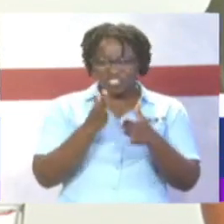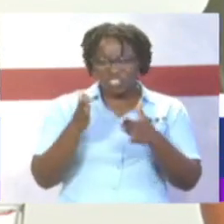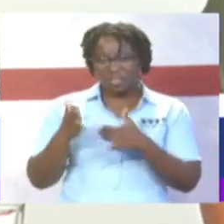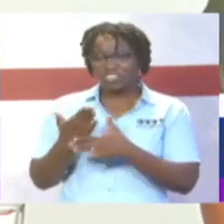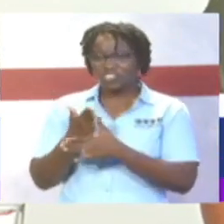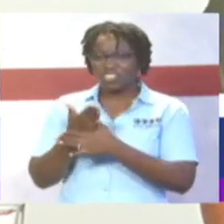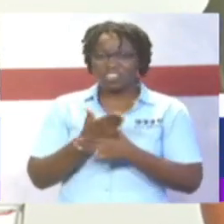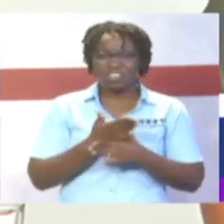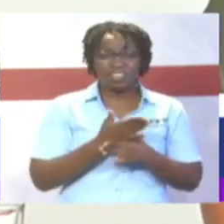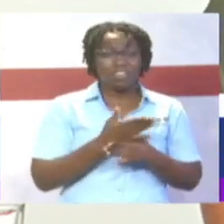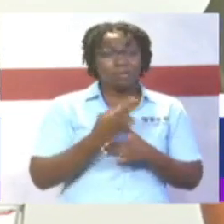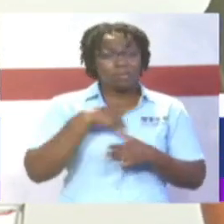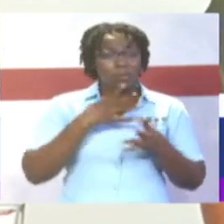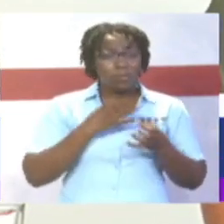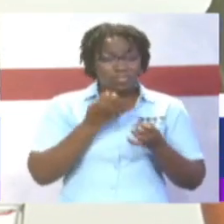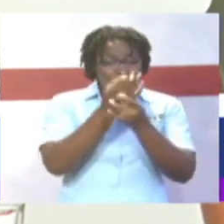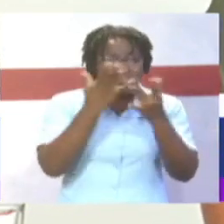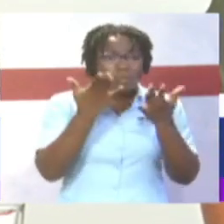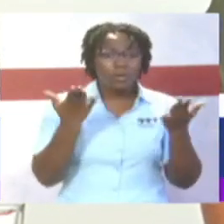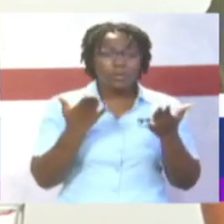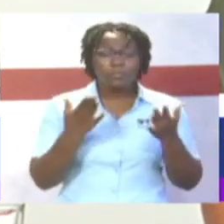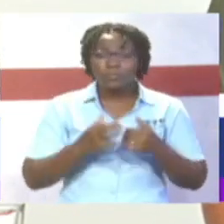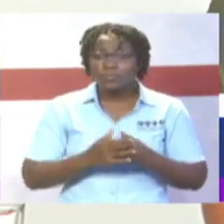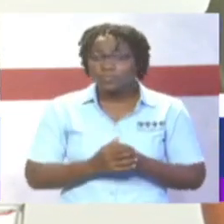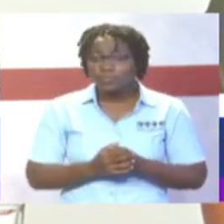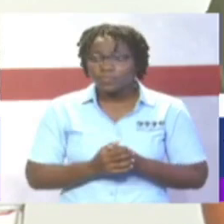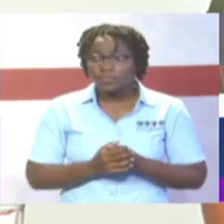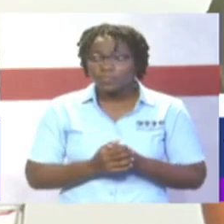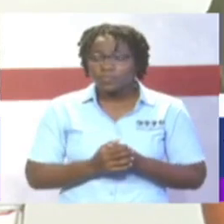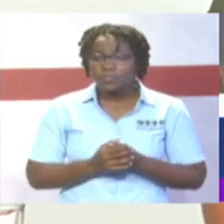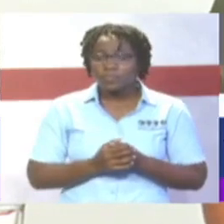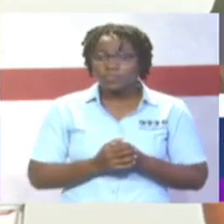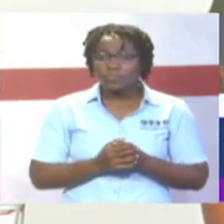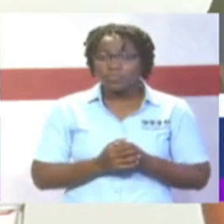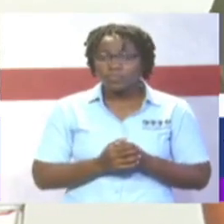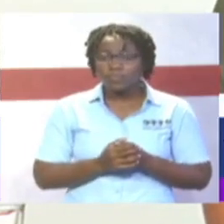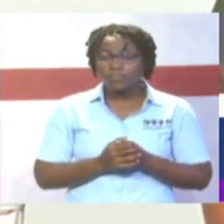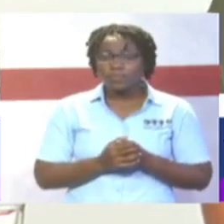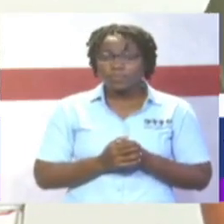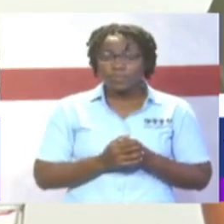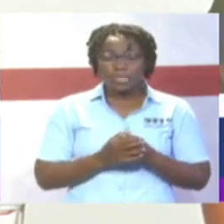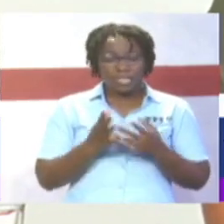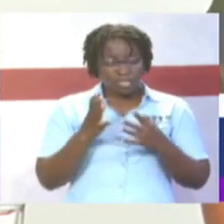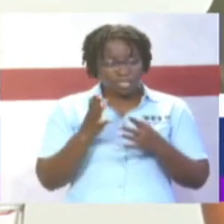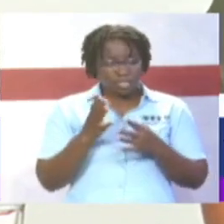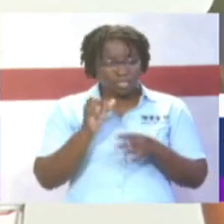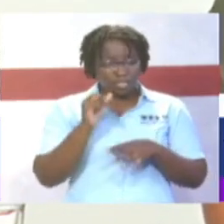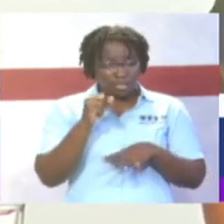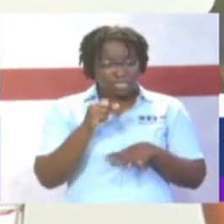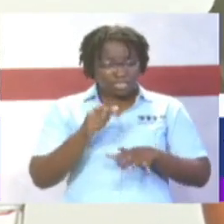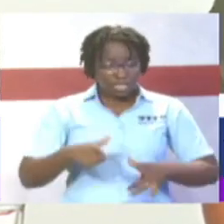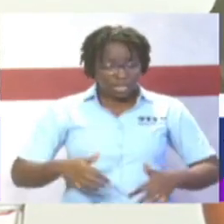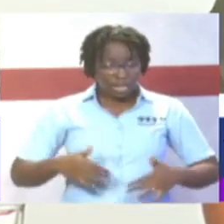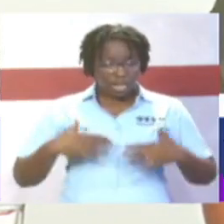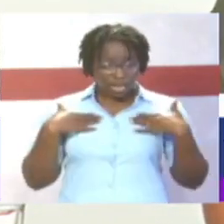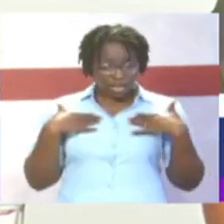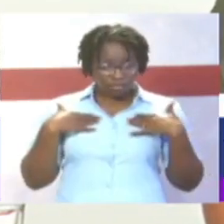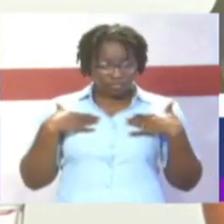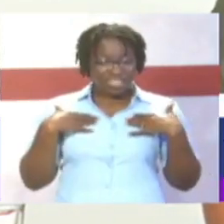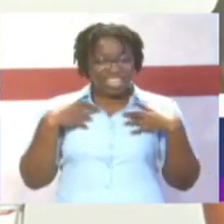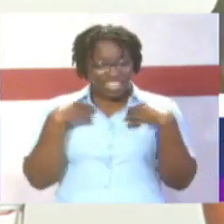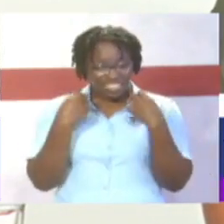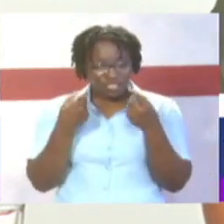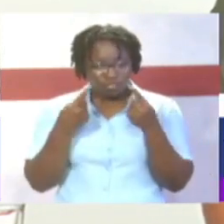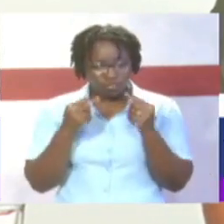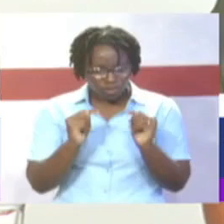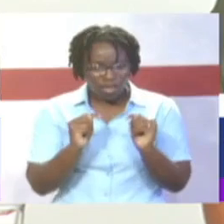today is the importance of screening. Along with maintaining healthy lifestyles, we implore and encourage